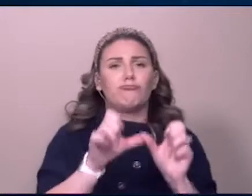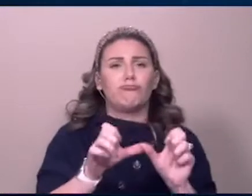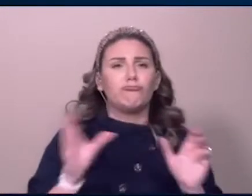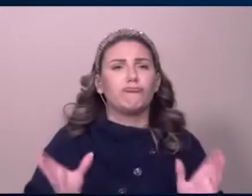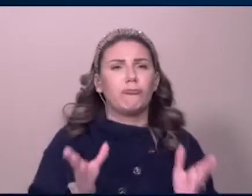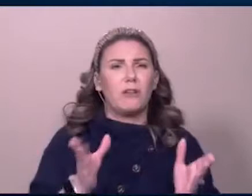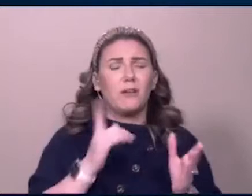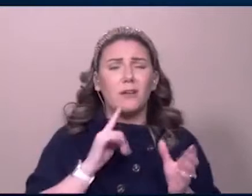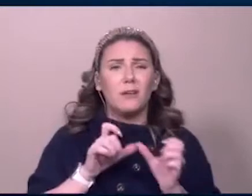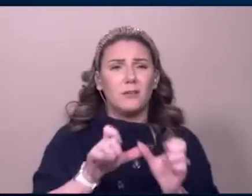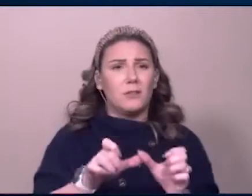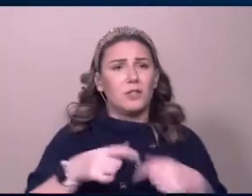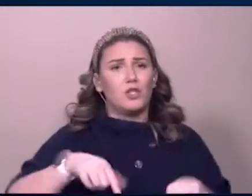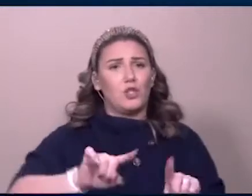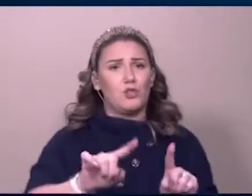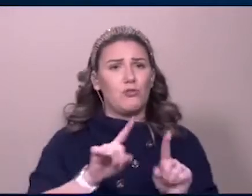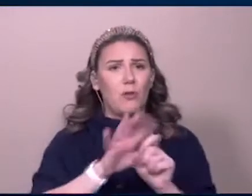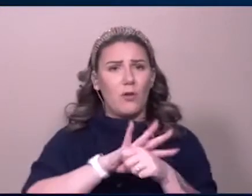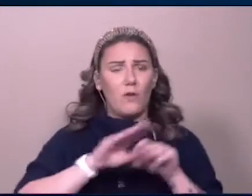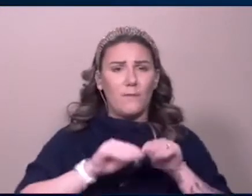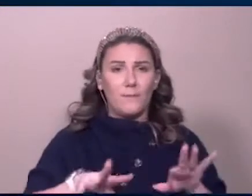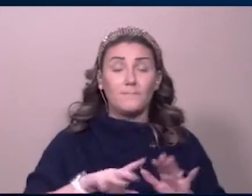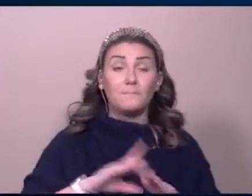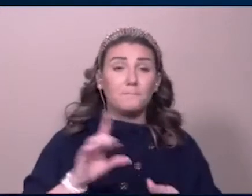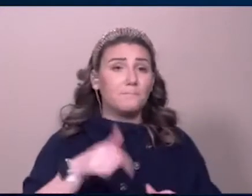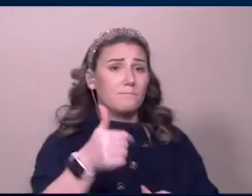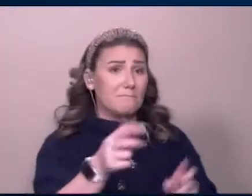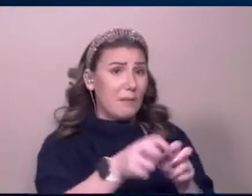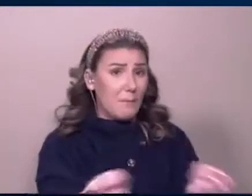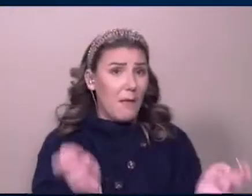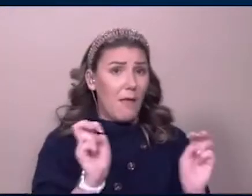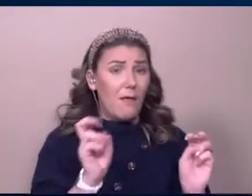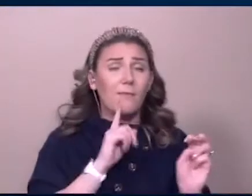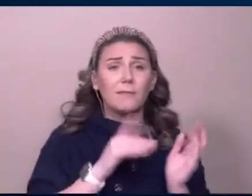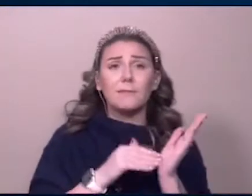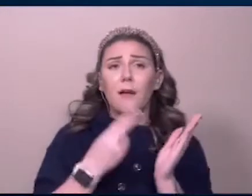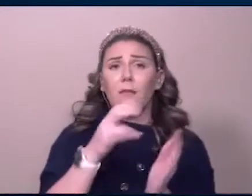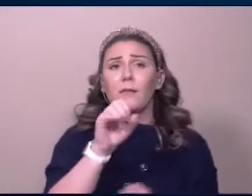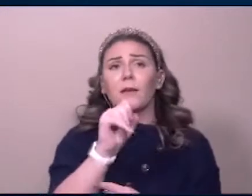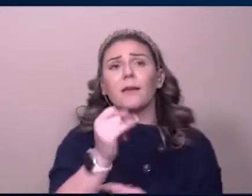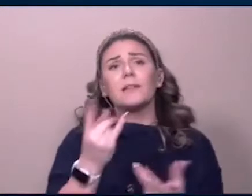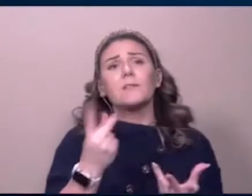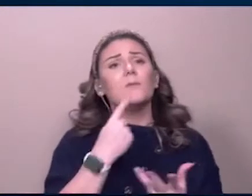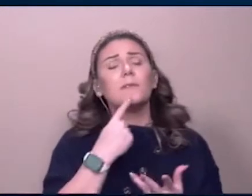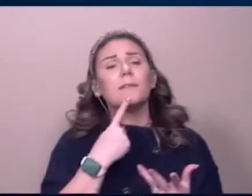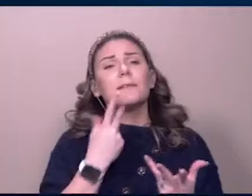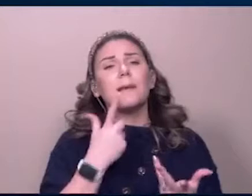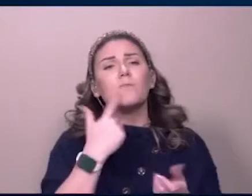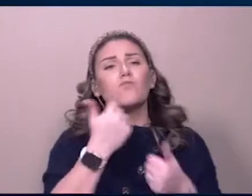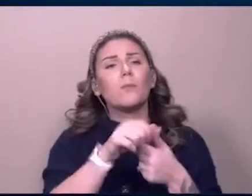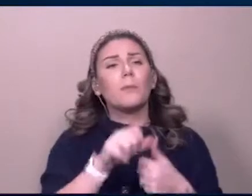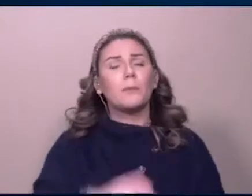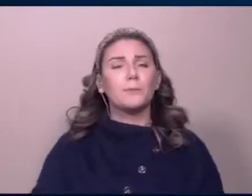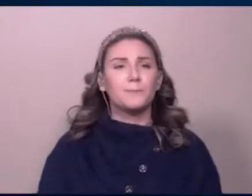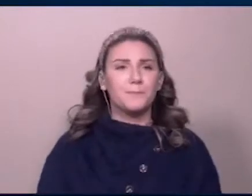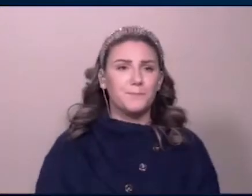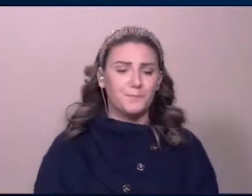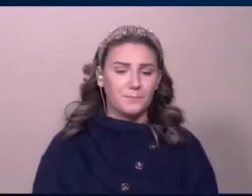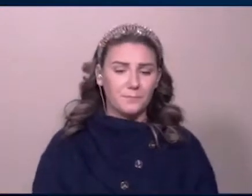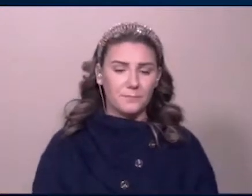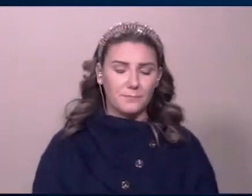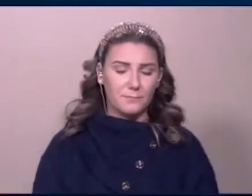pandemic? You know, let's turn out to our panel. Dr. Hayes, what would you say to folks? What do you want them to keep in mind? You